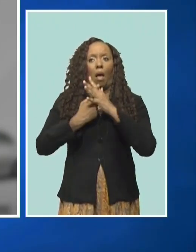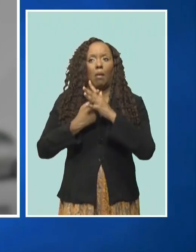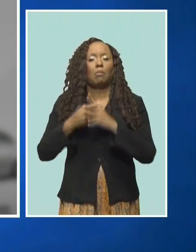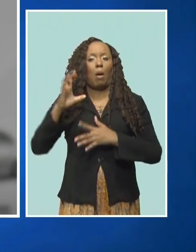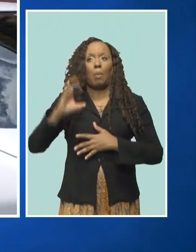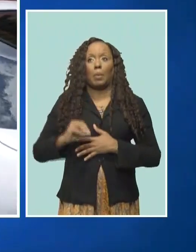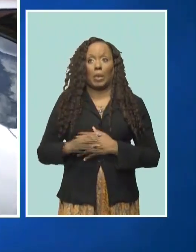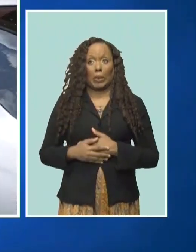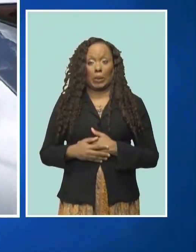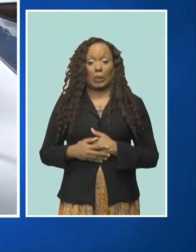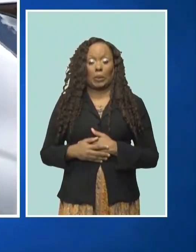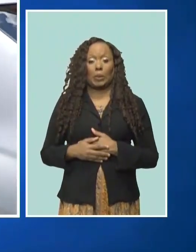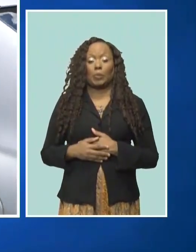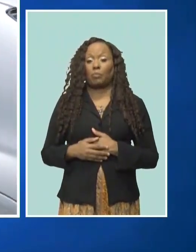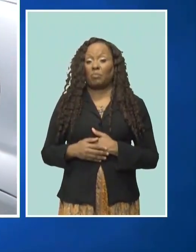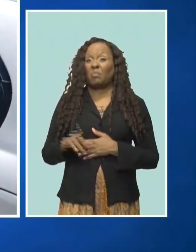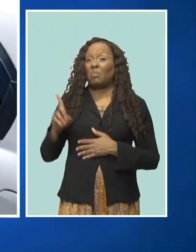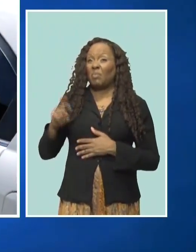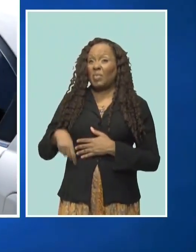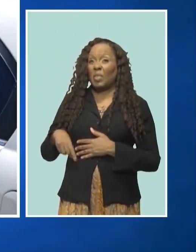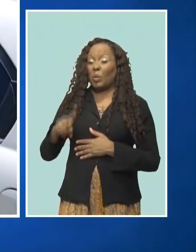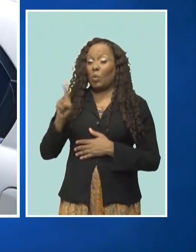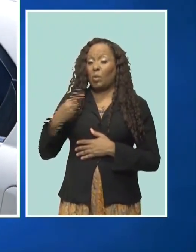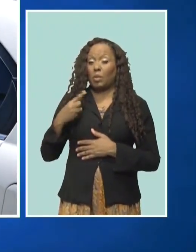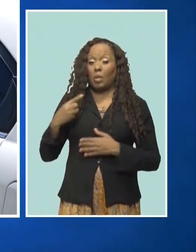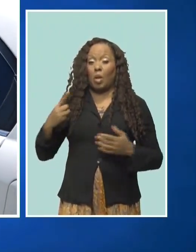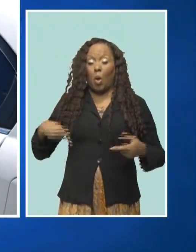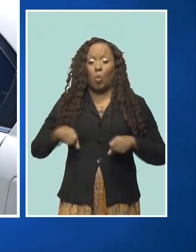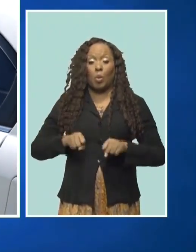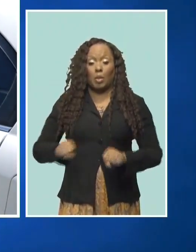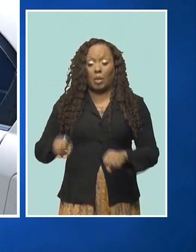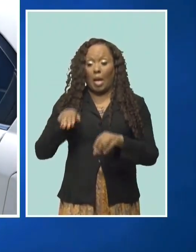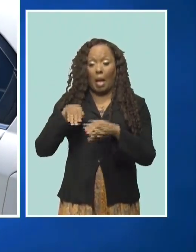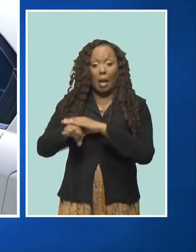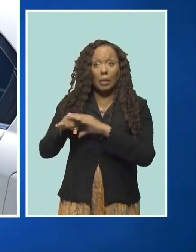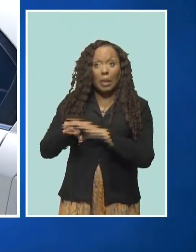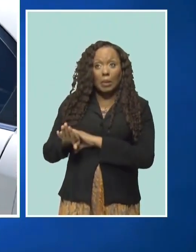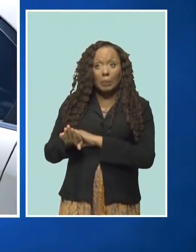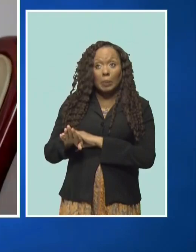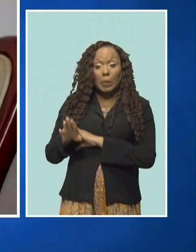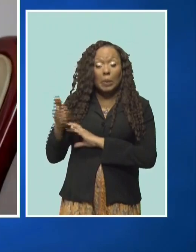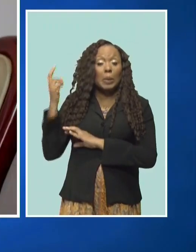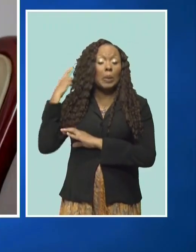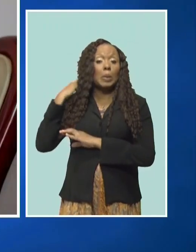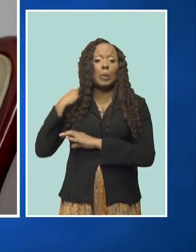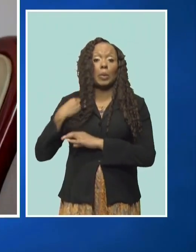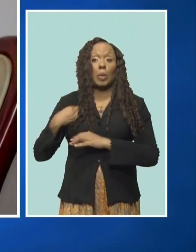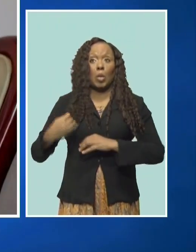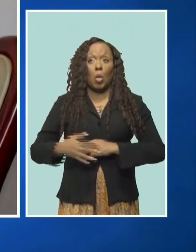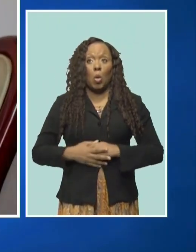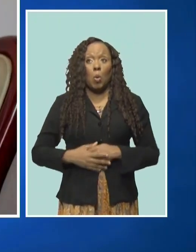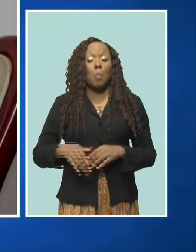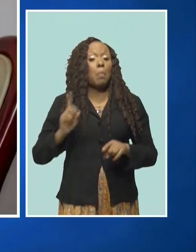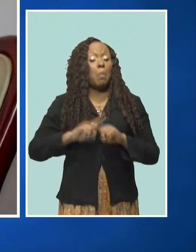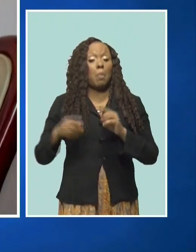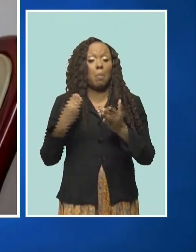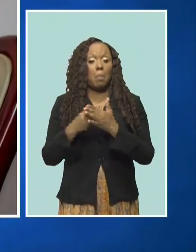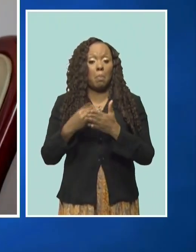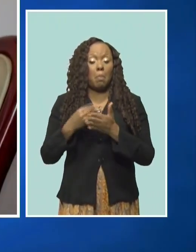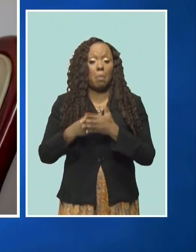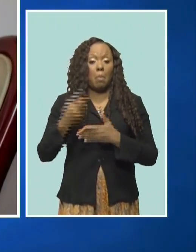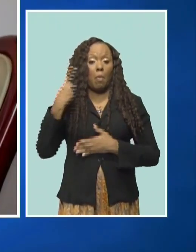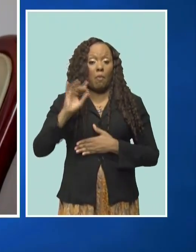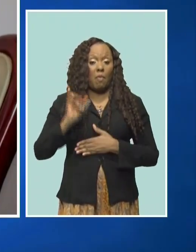Initially, it was supposed to be a wheelchair accessible transportation company. However, the funding for the wheelchair